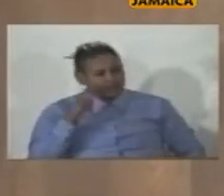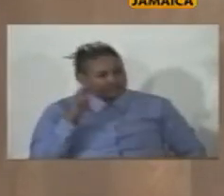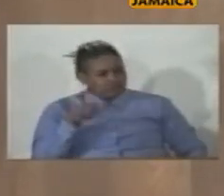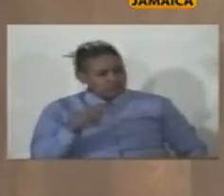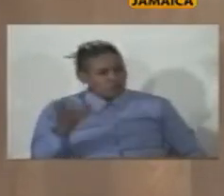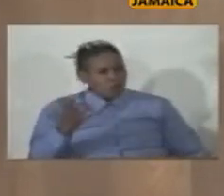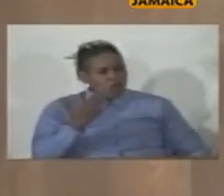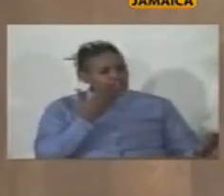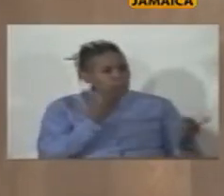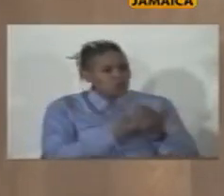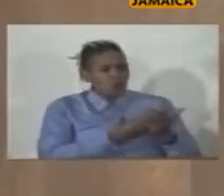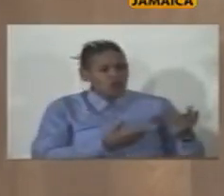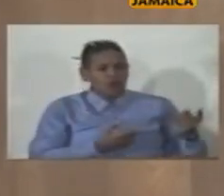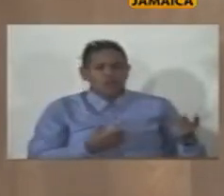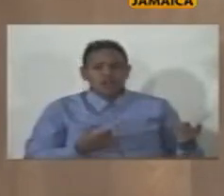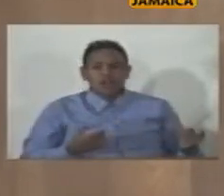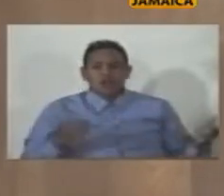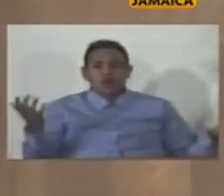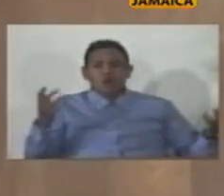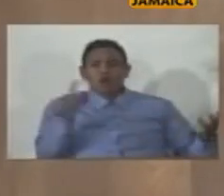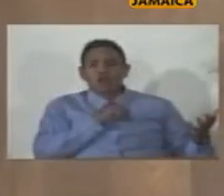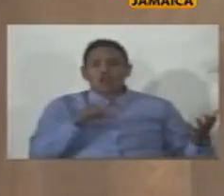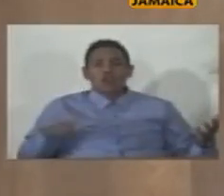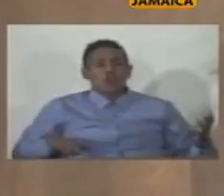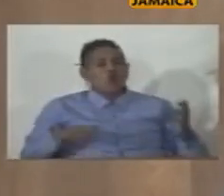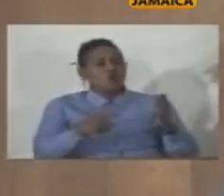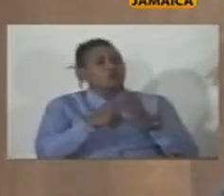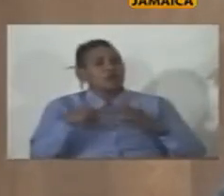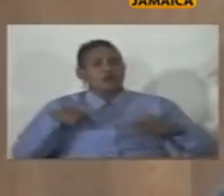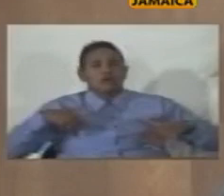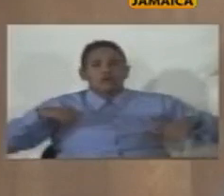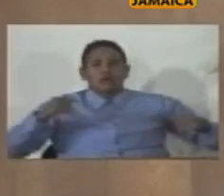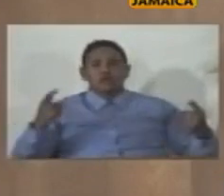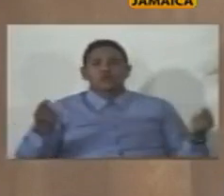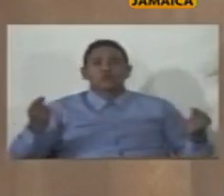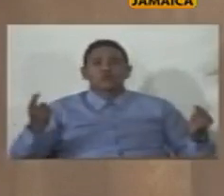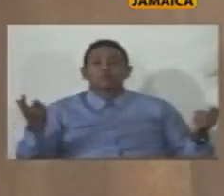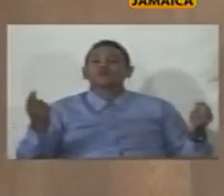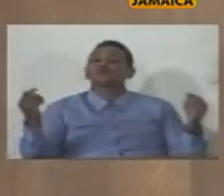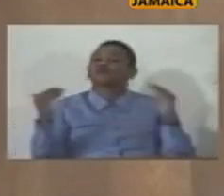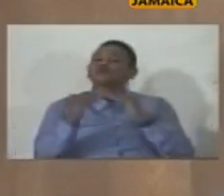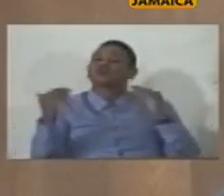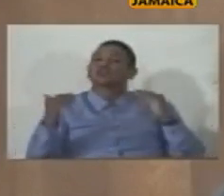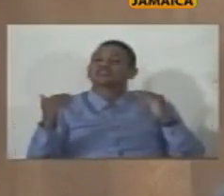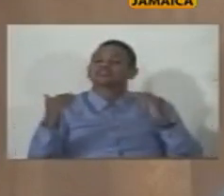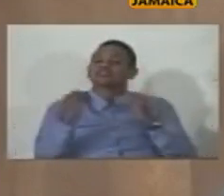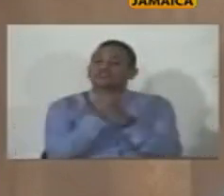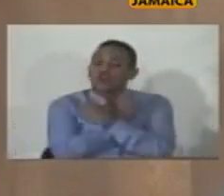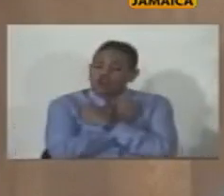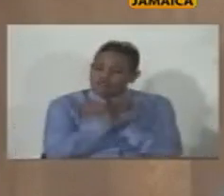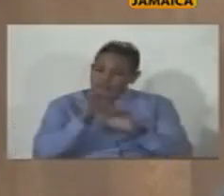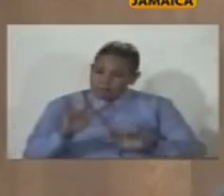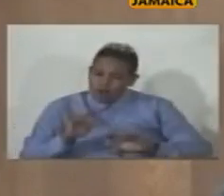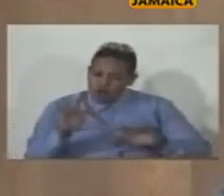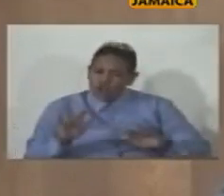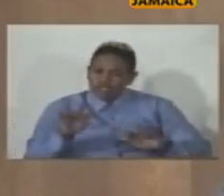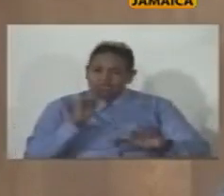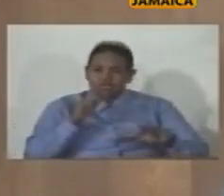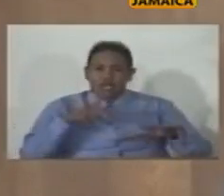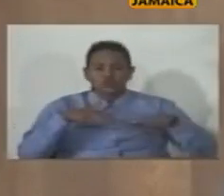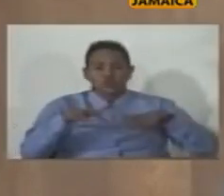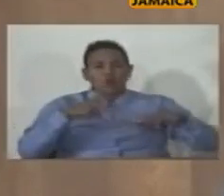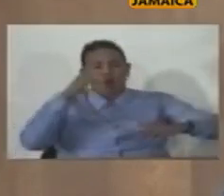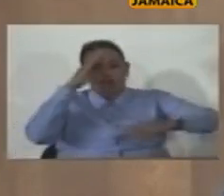good, and what doth the Lord require of thee, but to do justly, to love mercy, and to walk